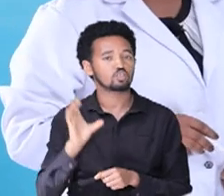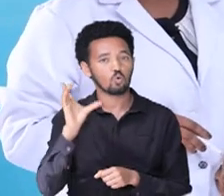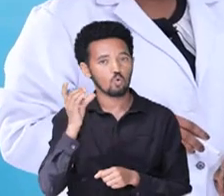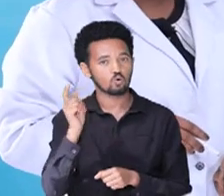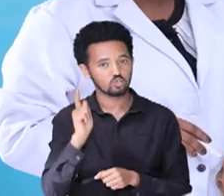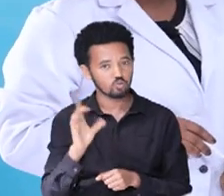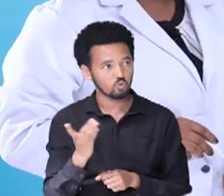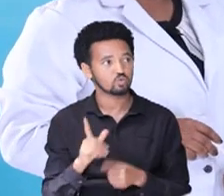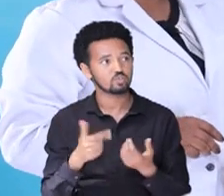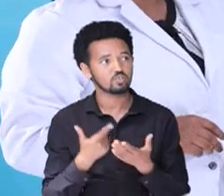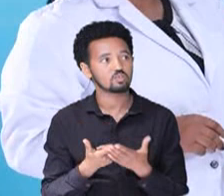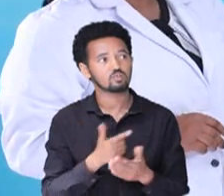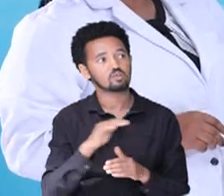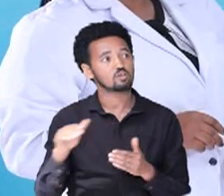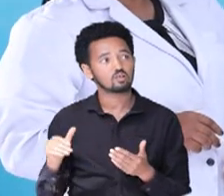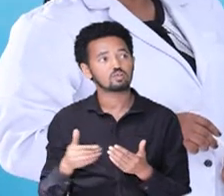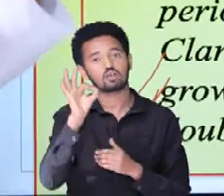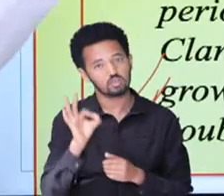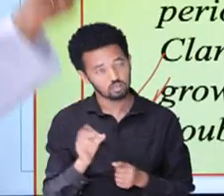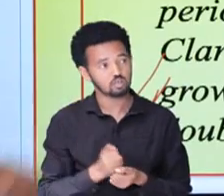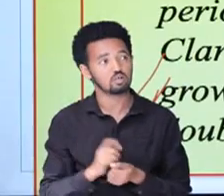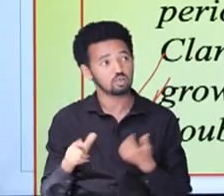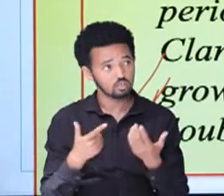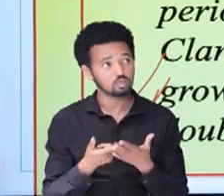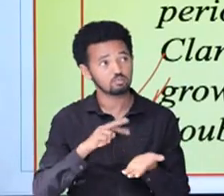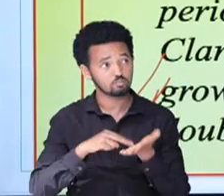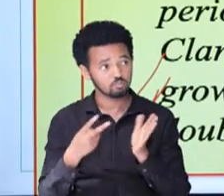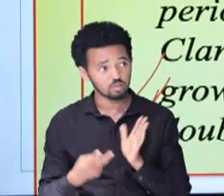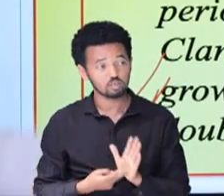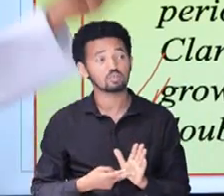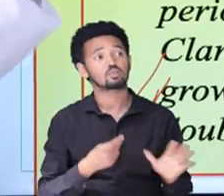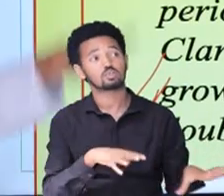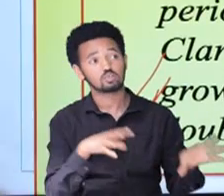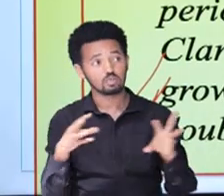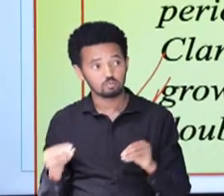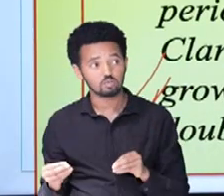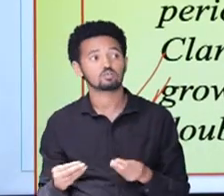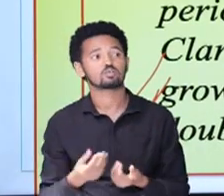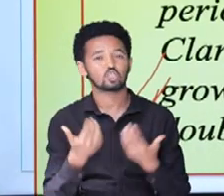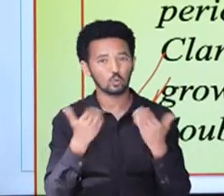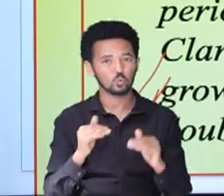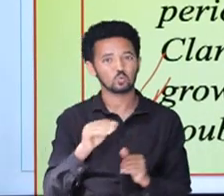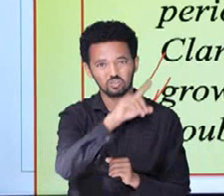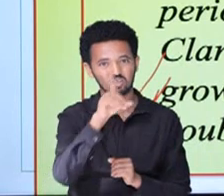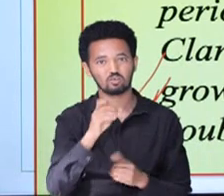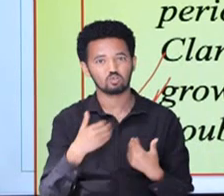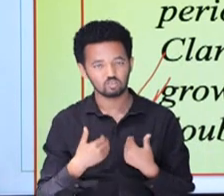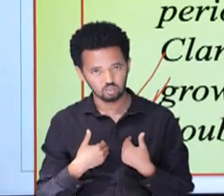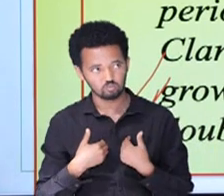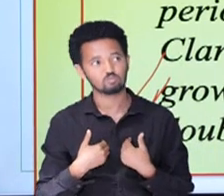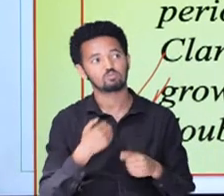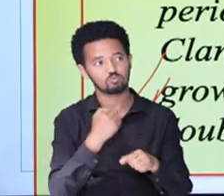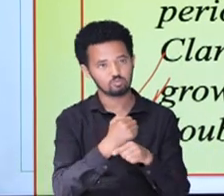sparsely populated countries of Africa. Please, students, do these activities for next